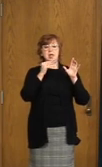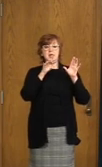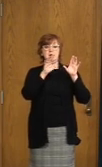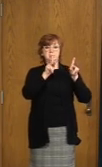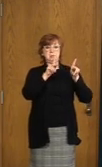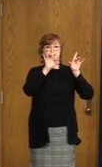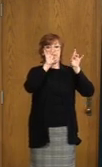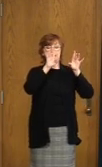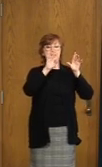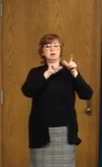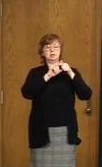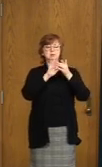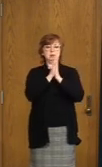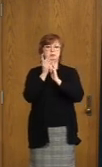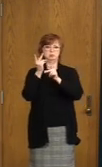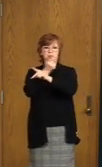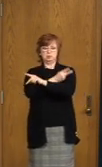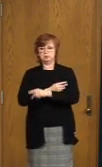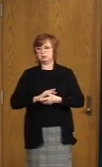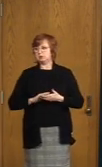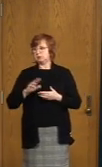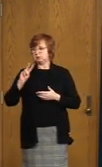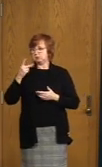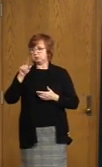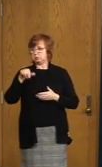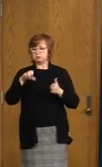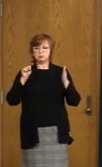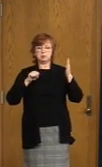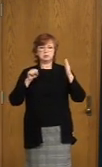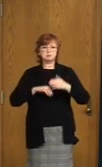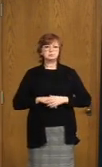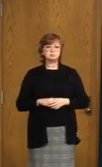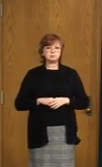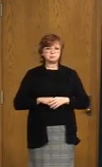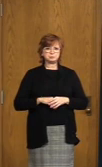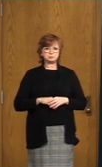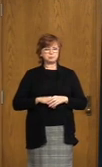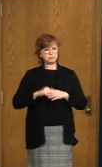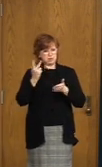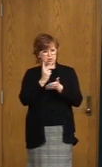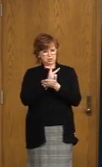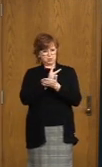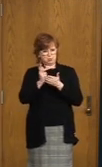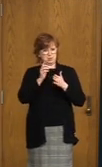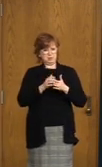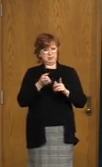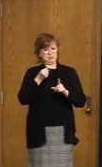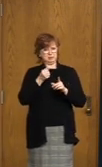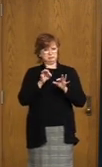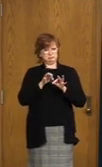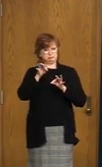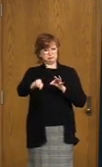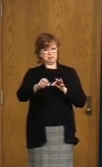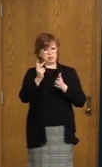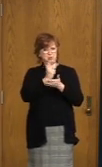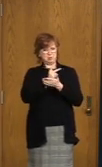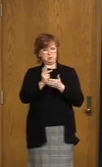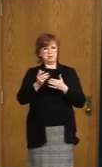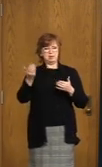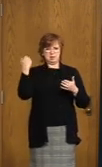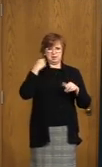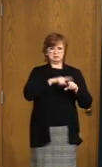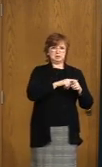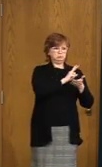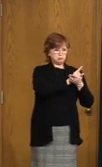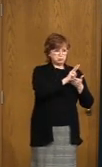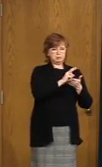ask about the 3-week extension. It's longer than we've seen before in terms of extending. I believe the last one was 2 weeks. I'm